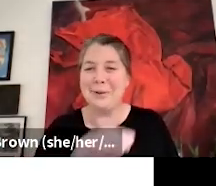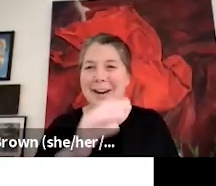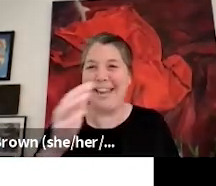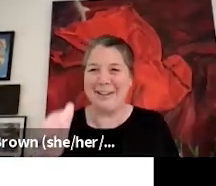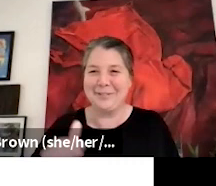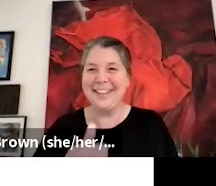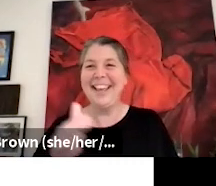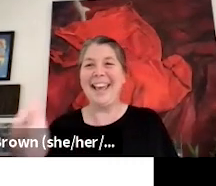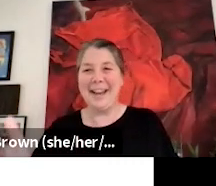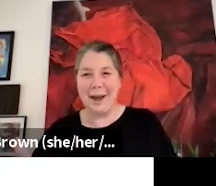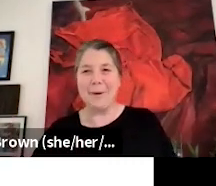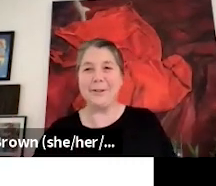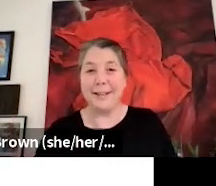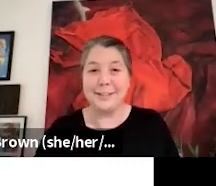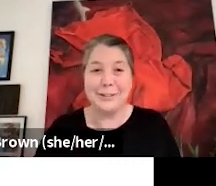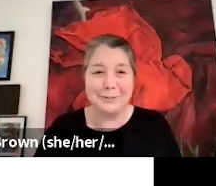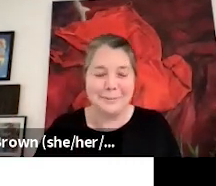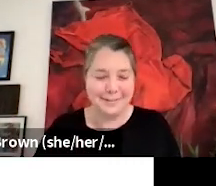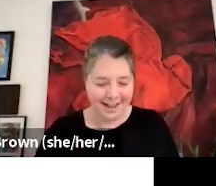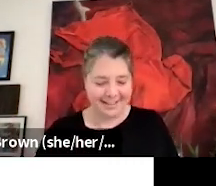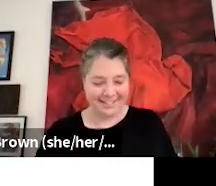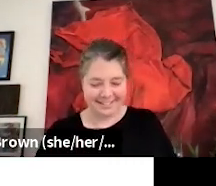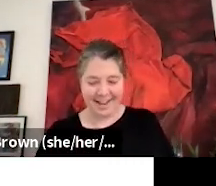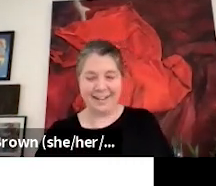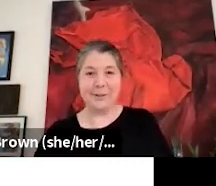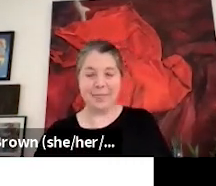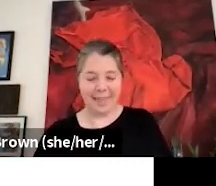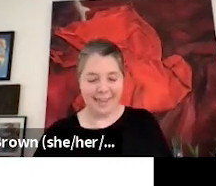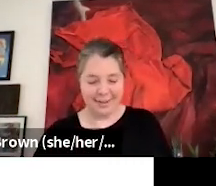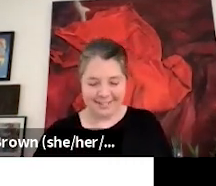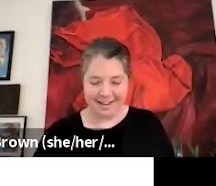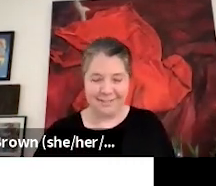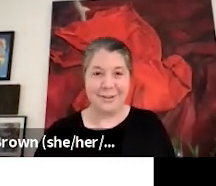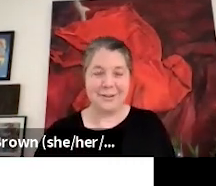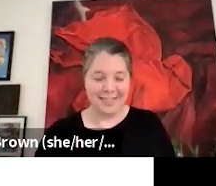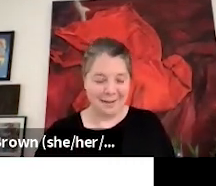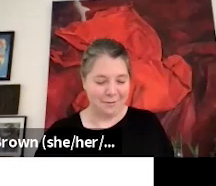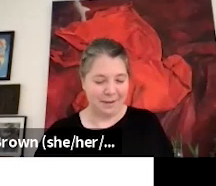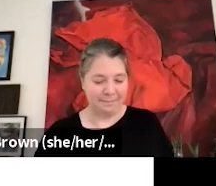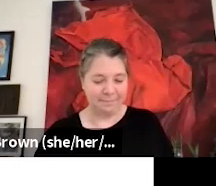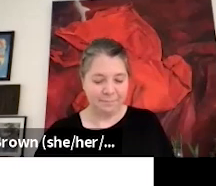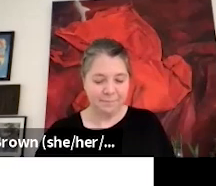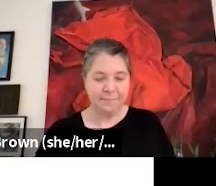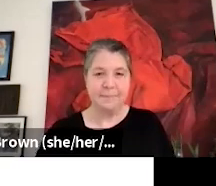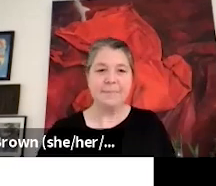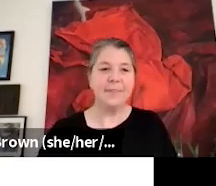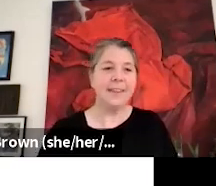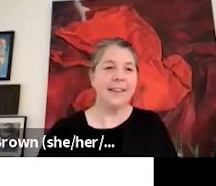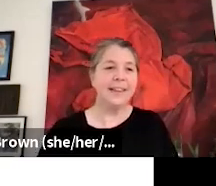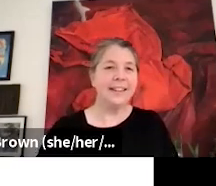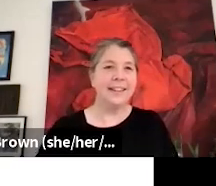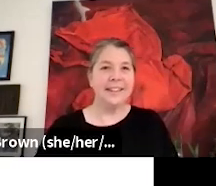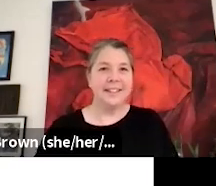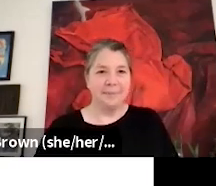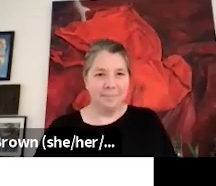very creative in how we transition from slide to slide. So thank you, Tian, for doing that for me.